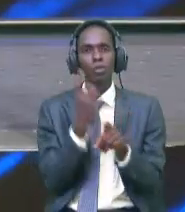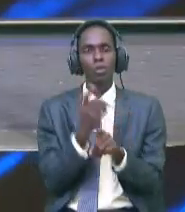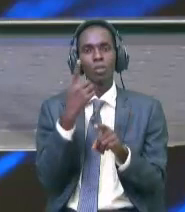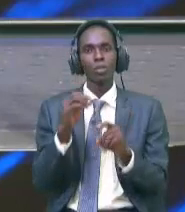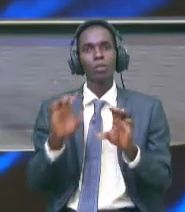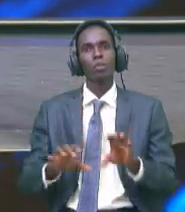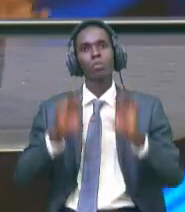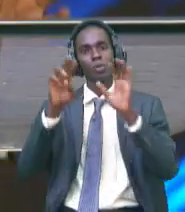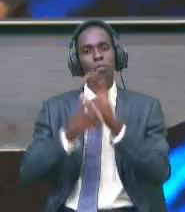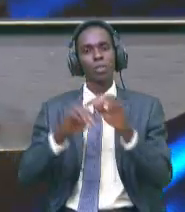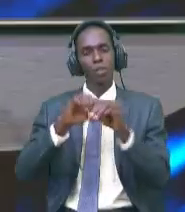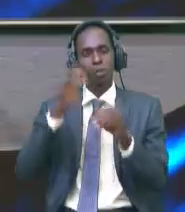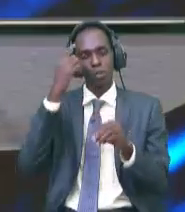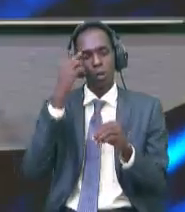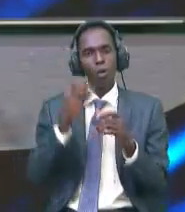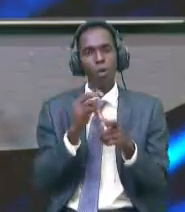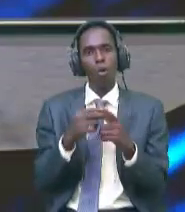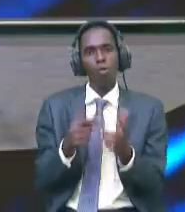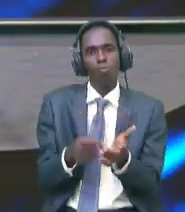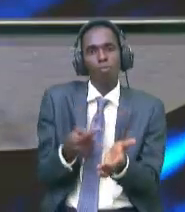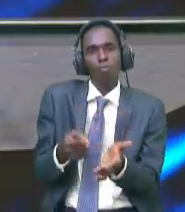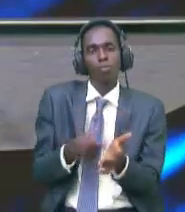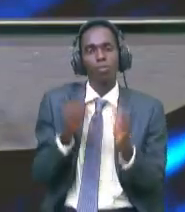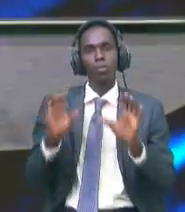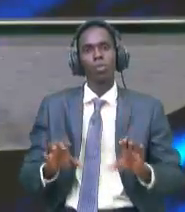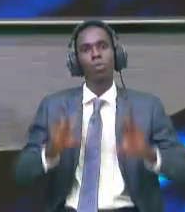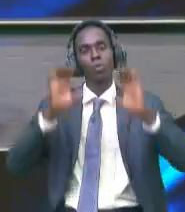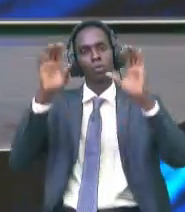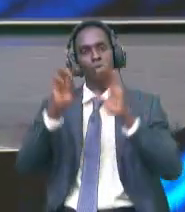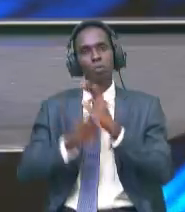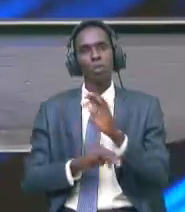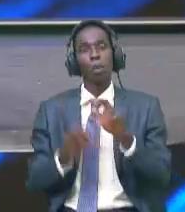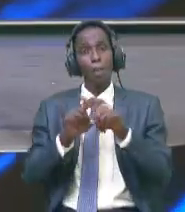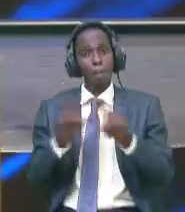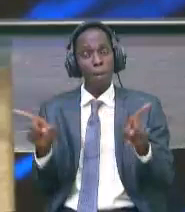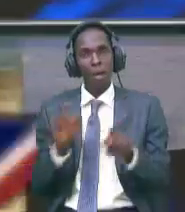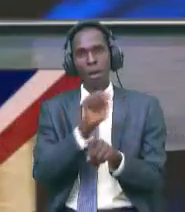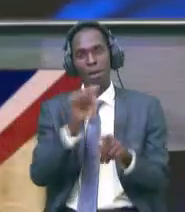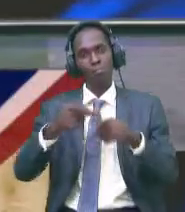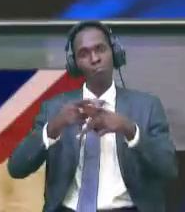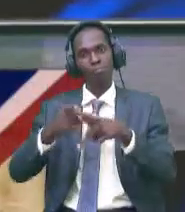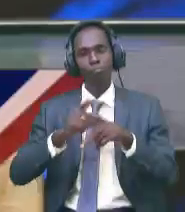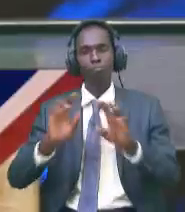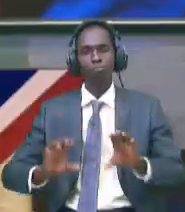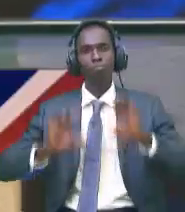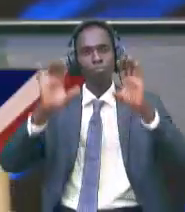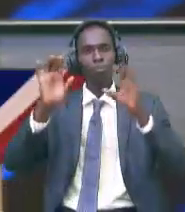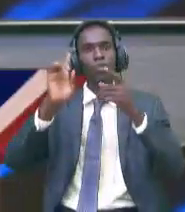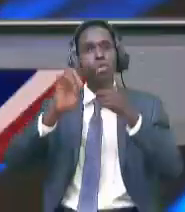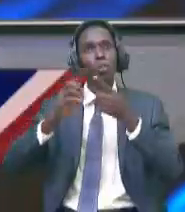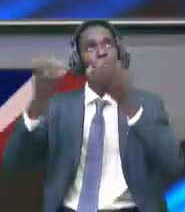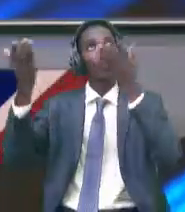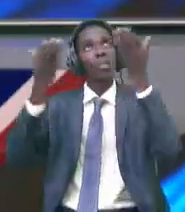commitment, an occasional commitment, a practical commitment to serving